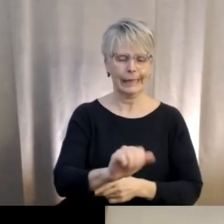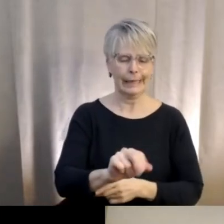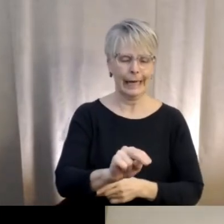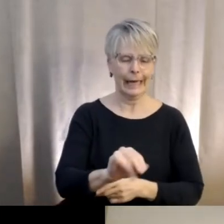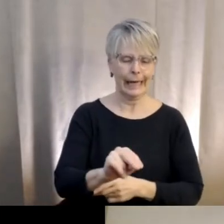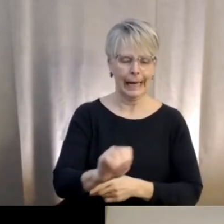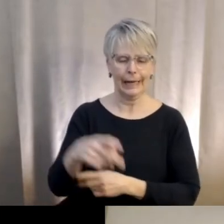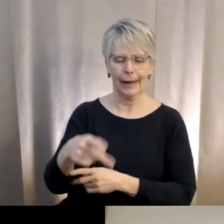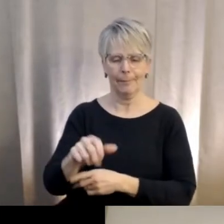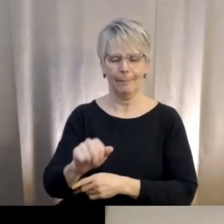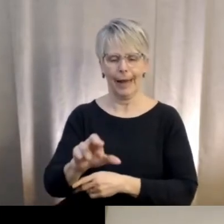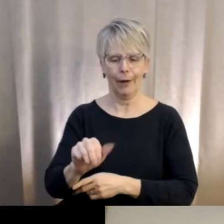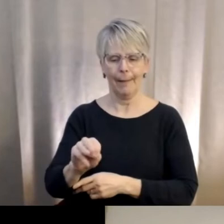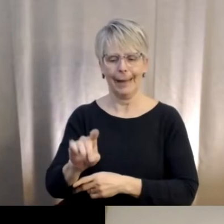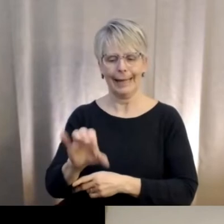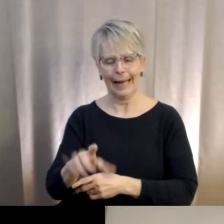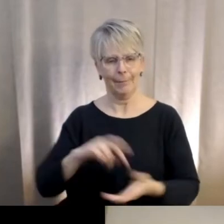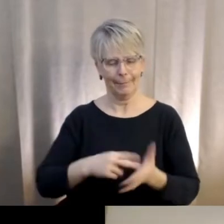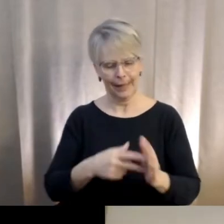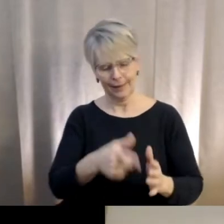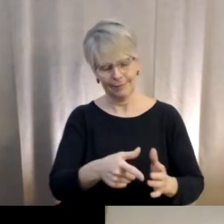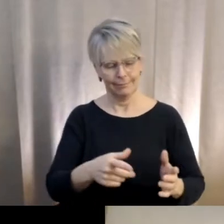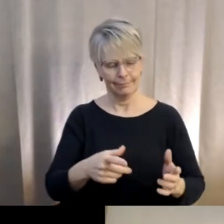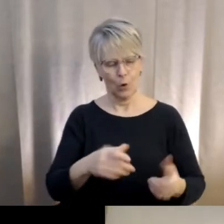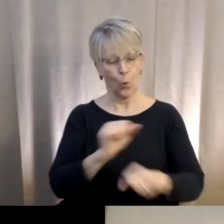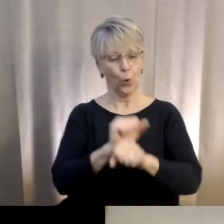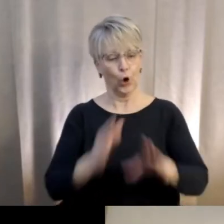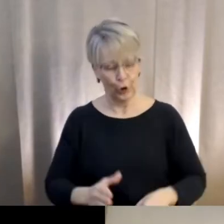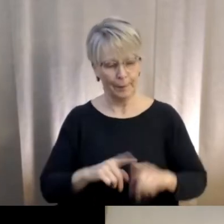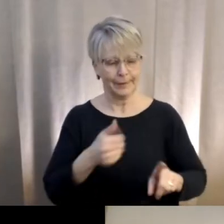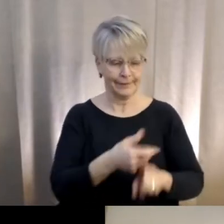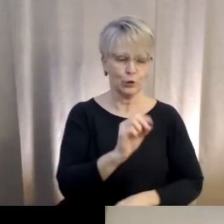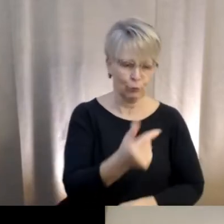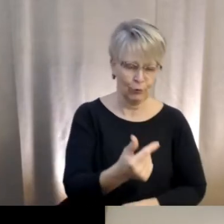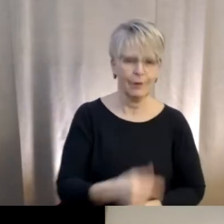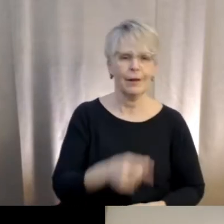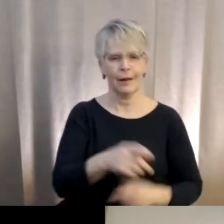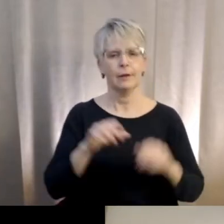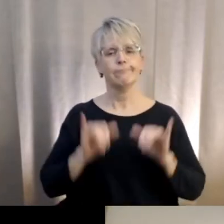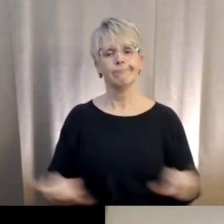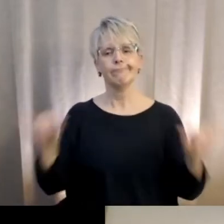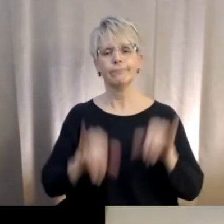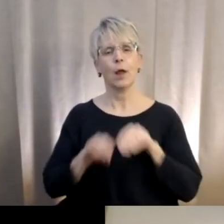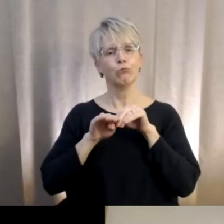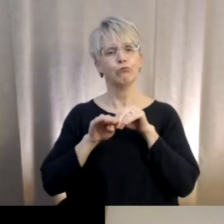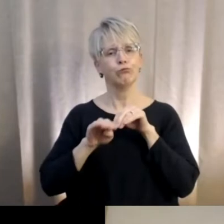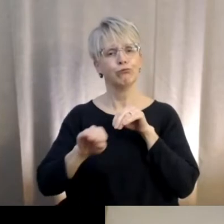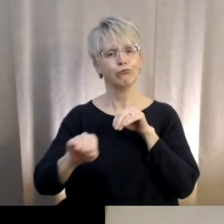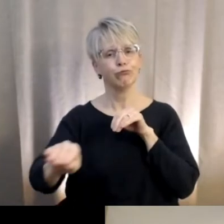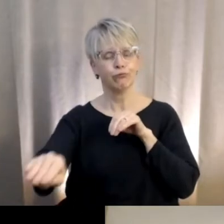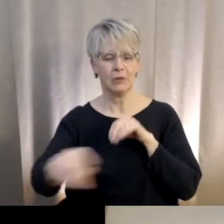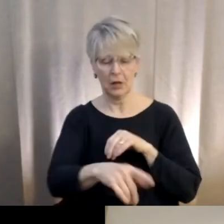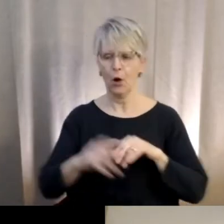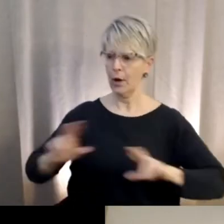as, that consistency, much like a consistent counselor who understands the